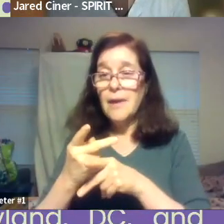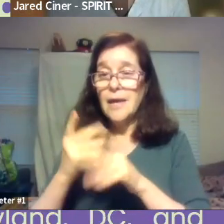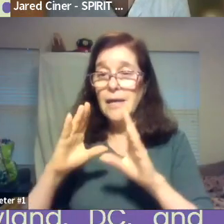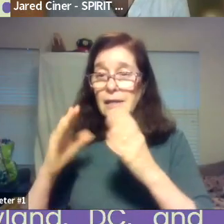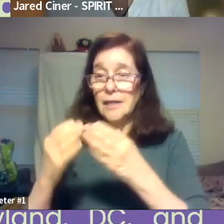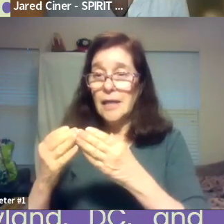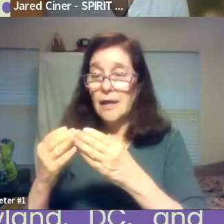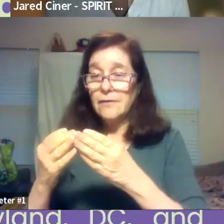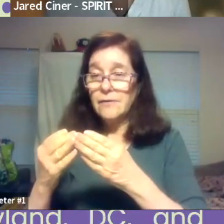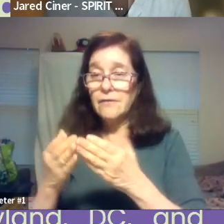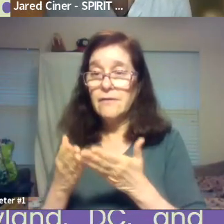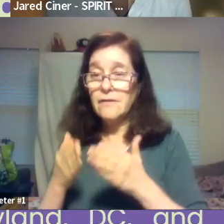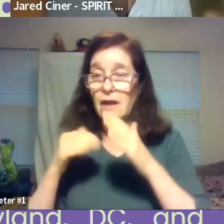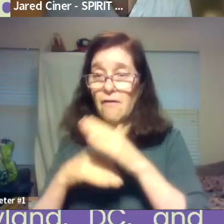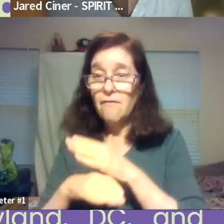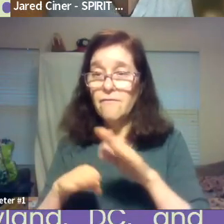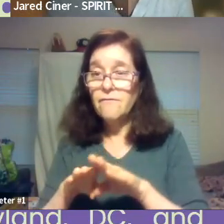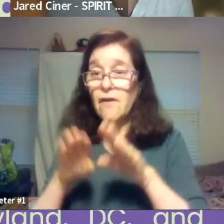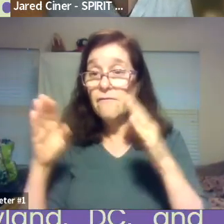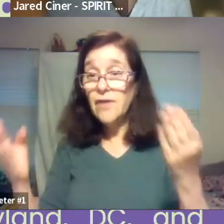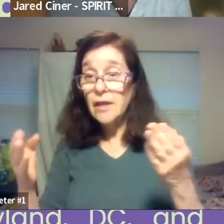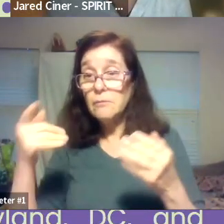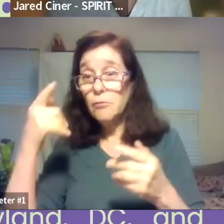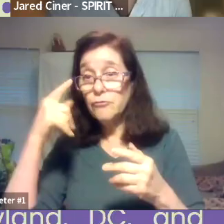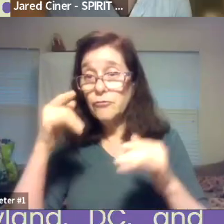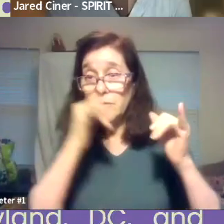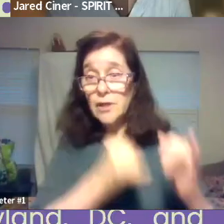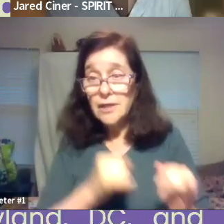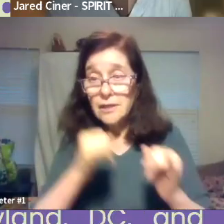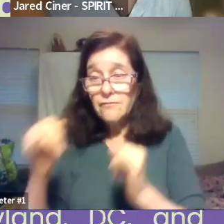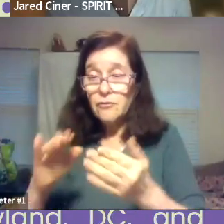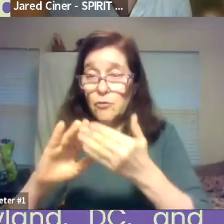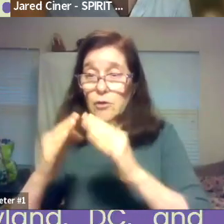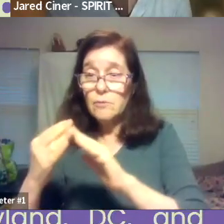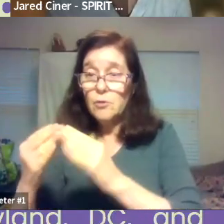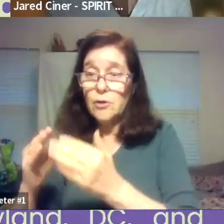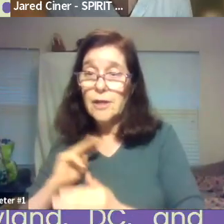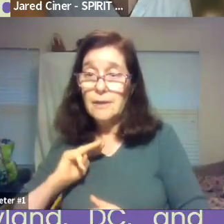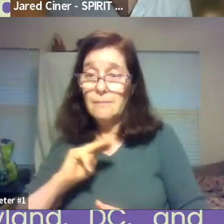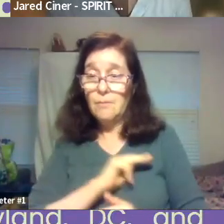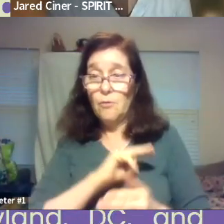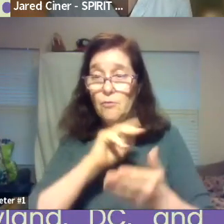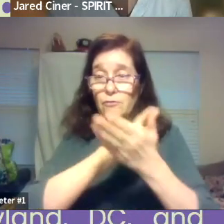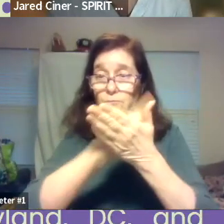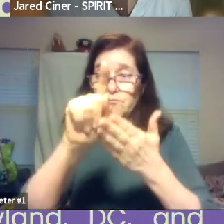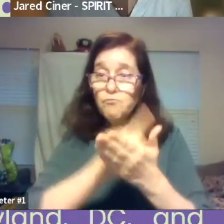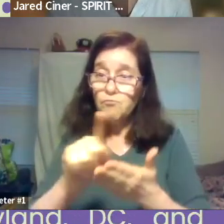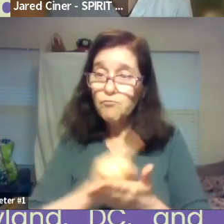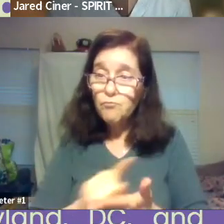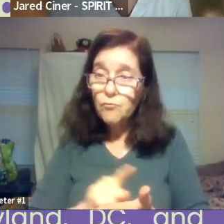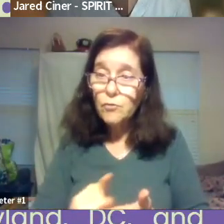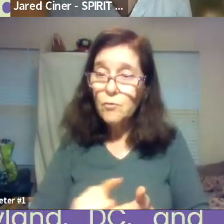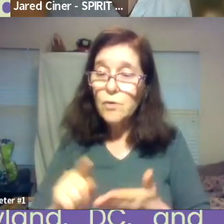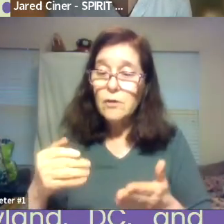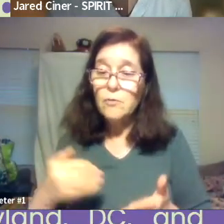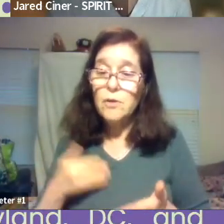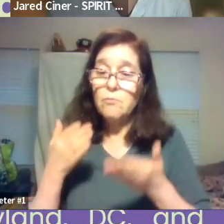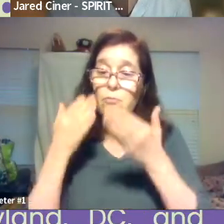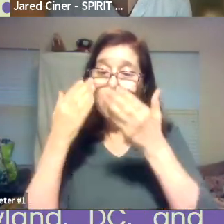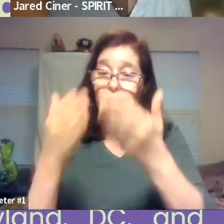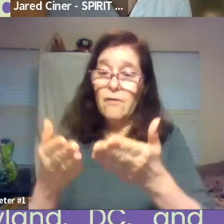individual community members. And on a weekly basis, we provide our fitness programs to